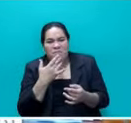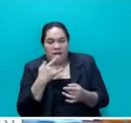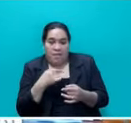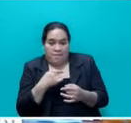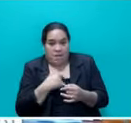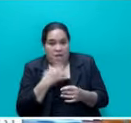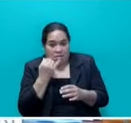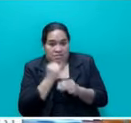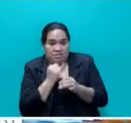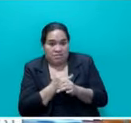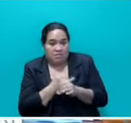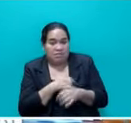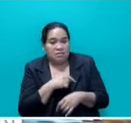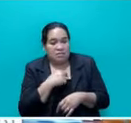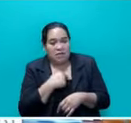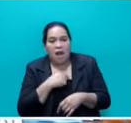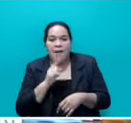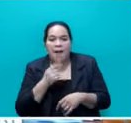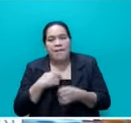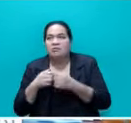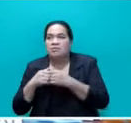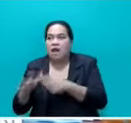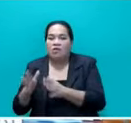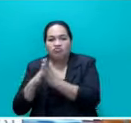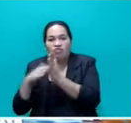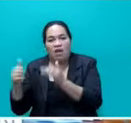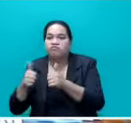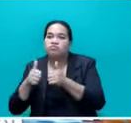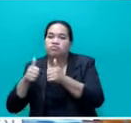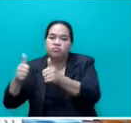bush, and that's what I do,